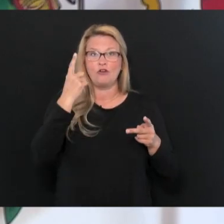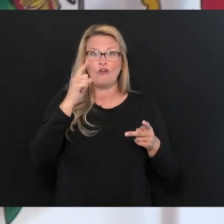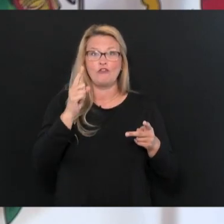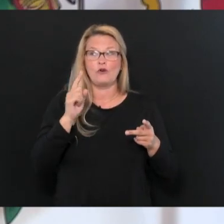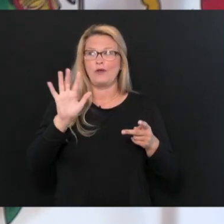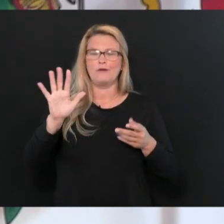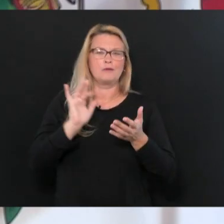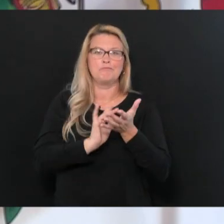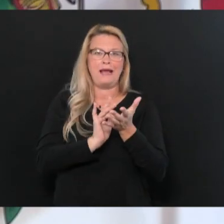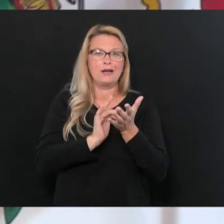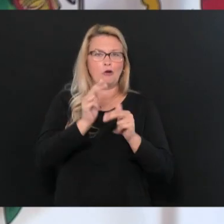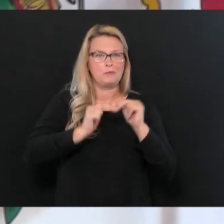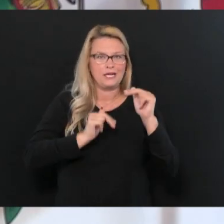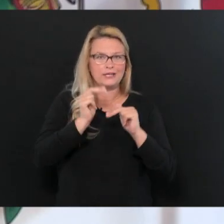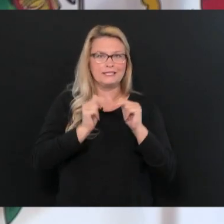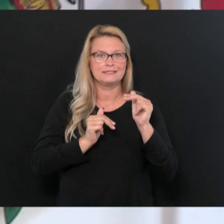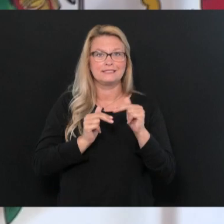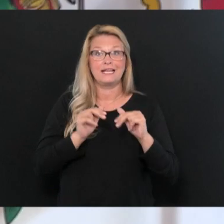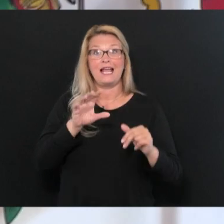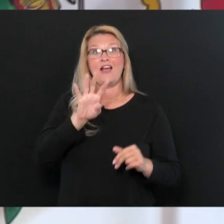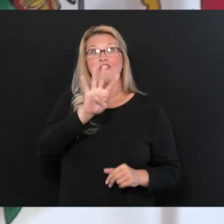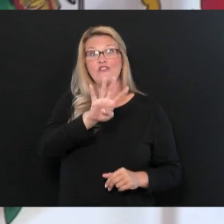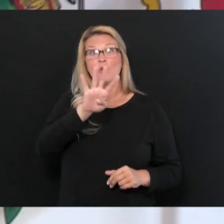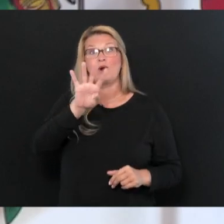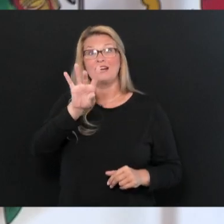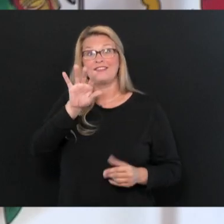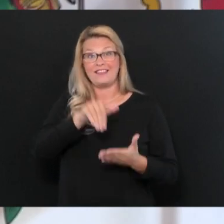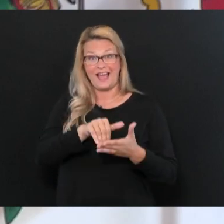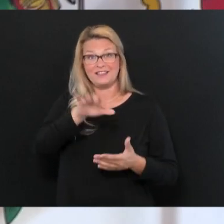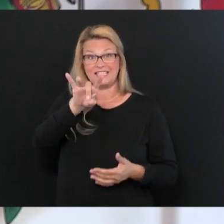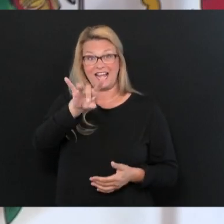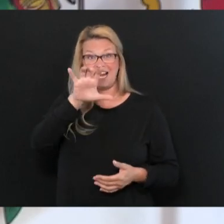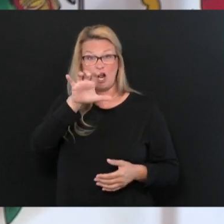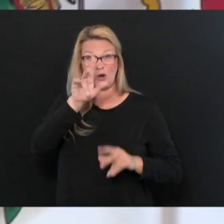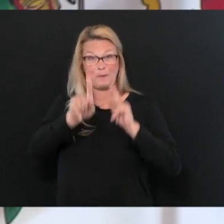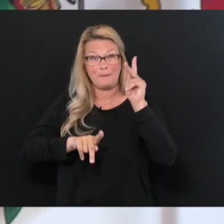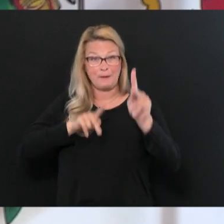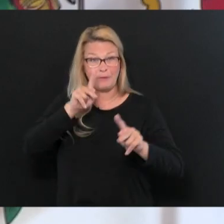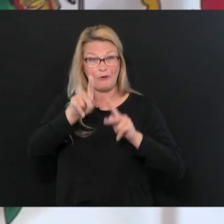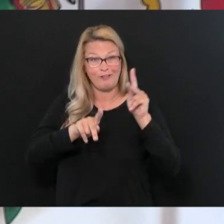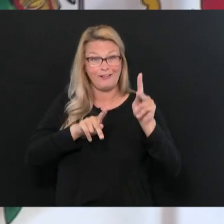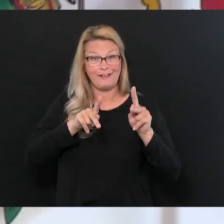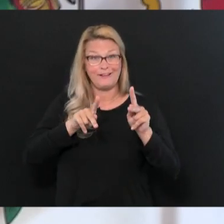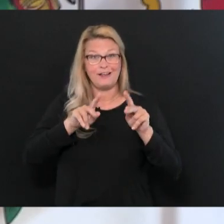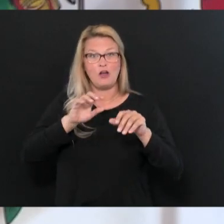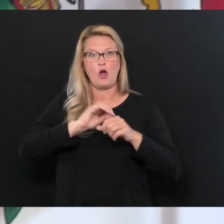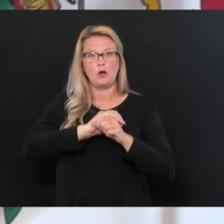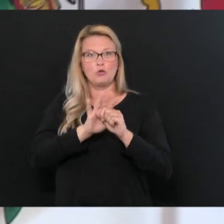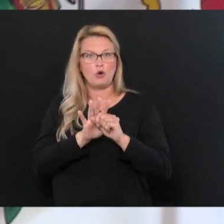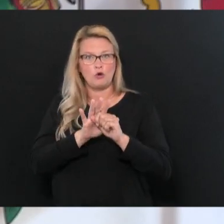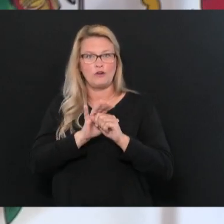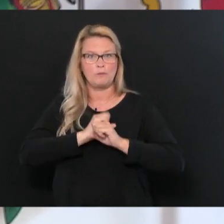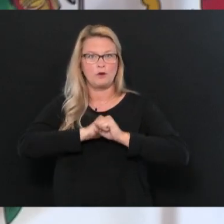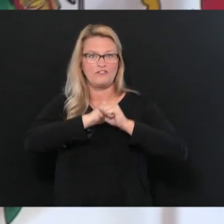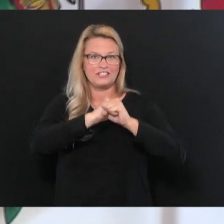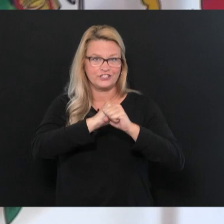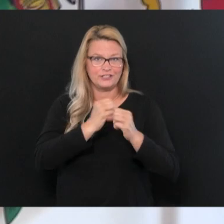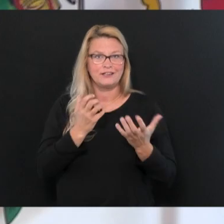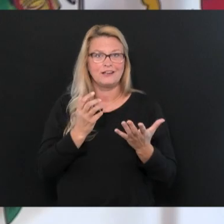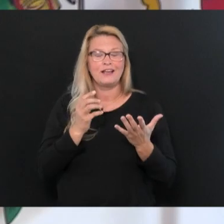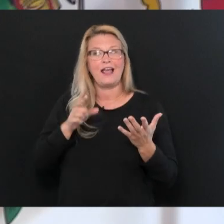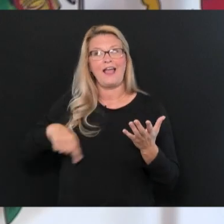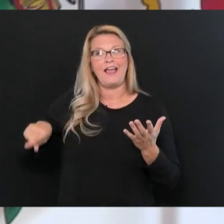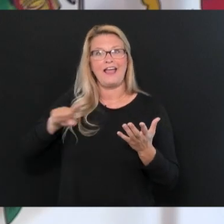practices and 4,800 civilians on COVID prevention. And they